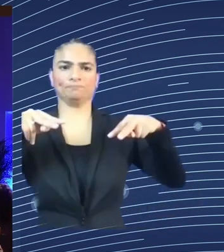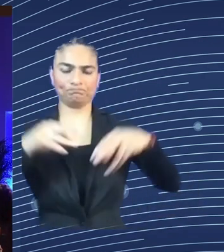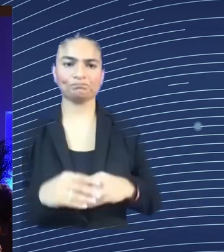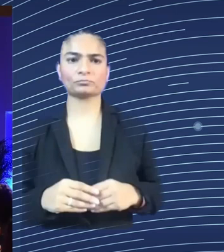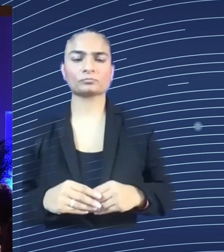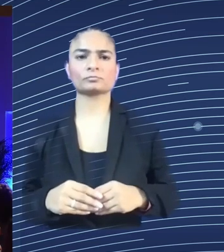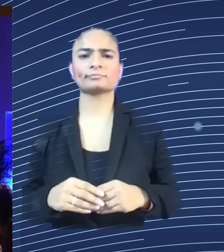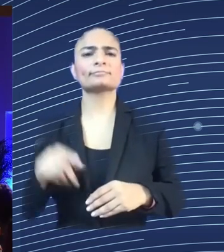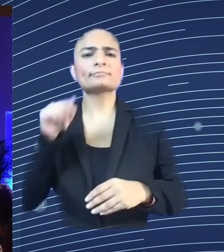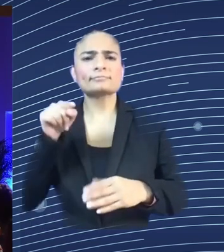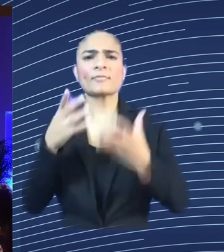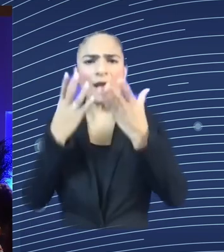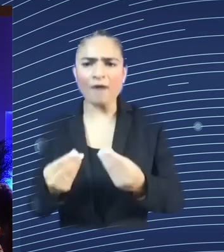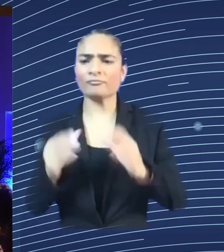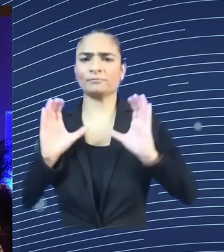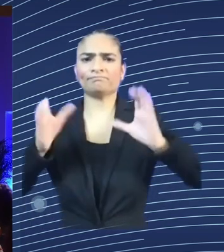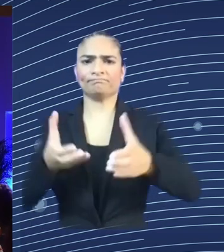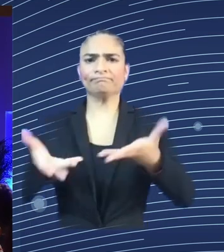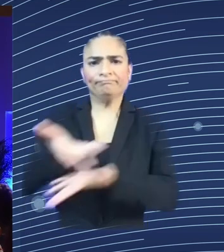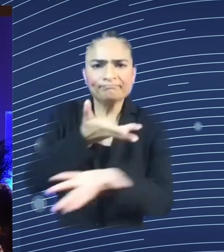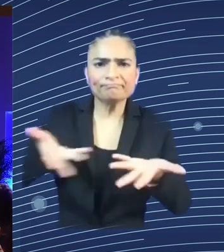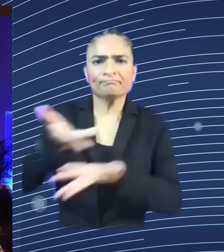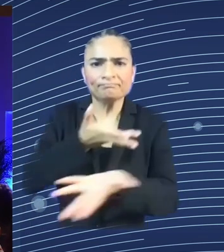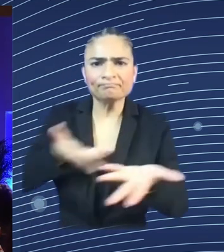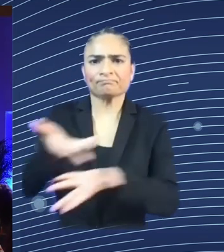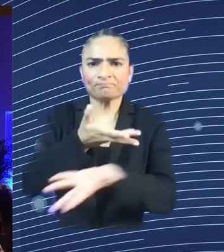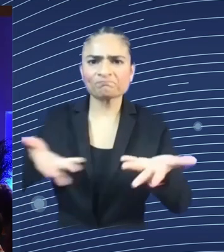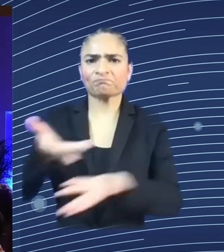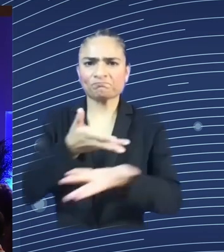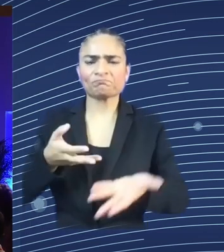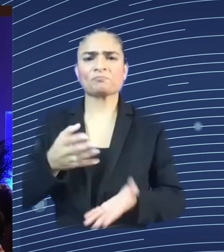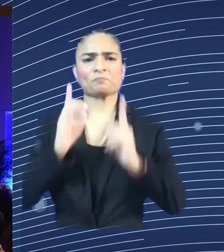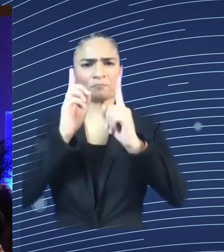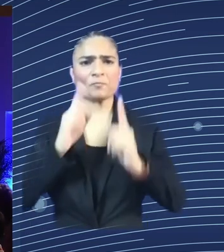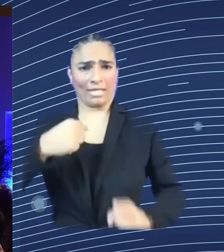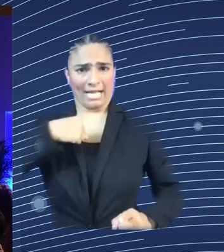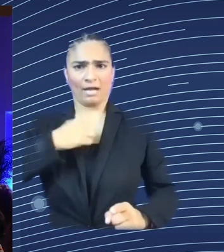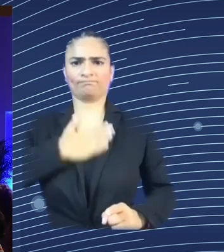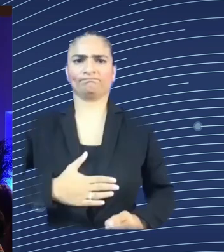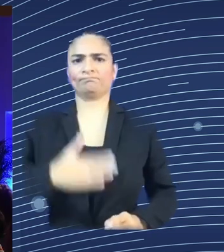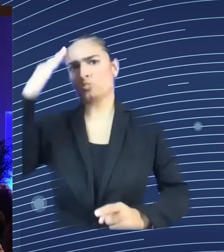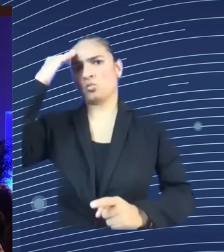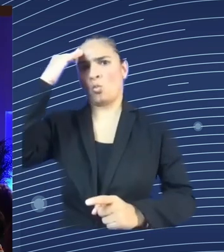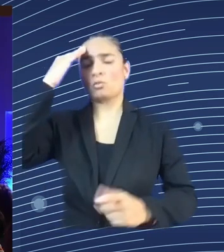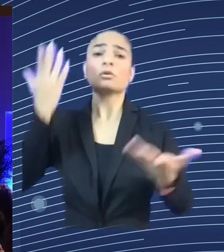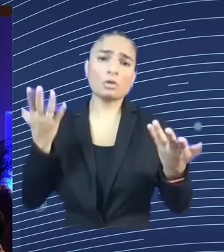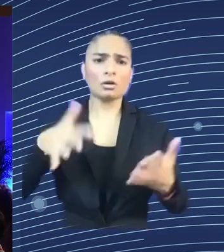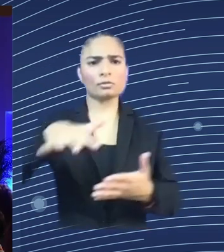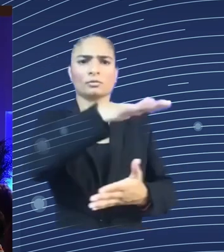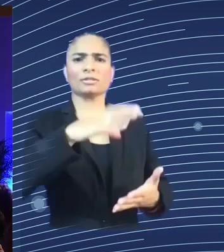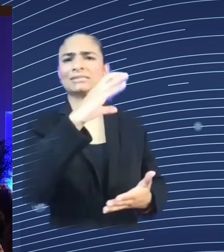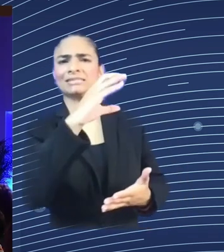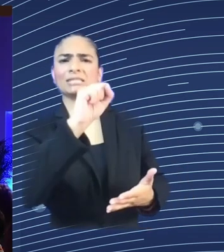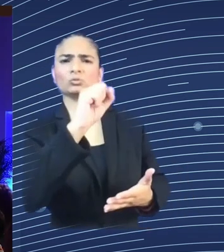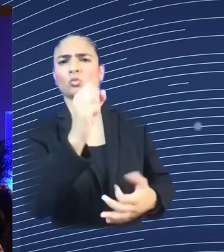side of civil society, we hear a lot about, you know, we need more oversight. But I wanted to hear against